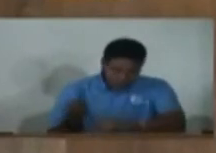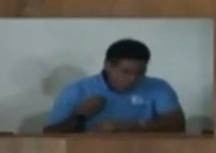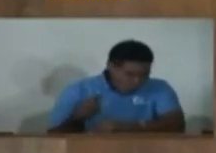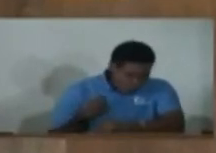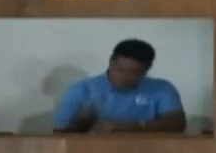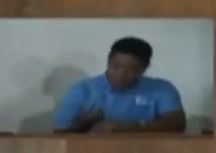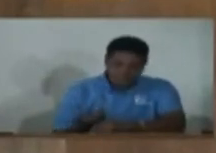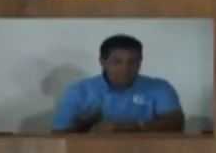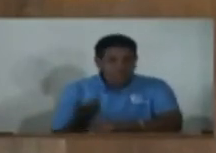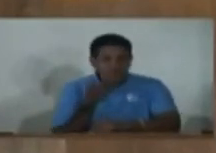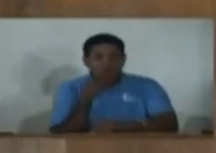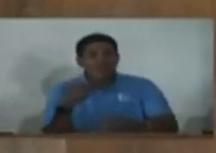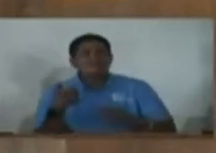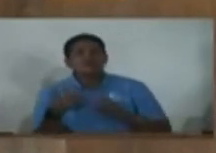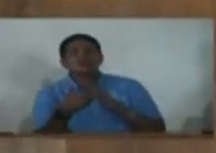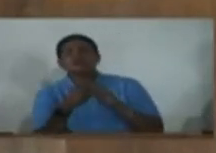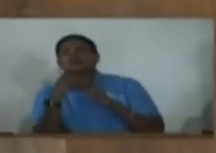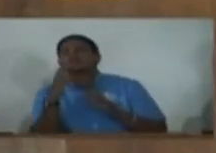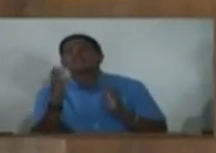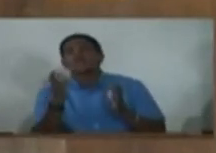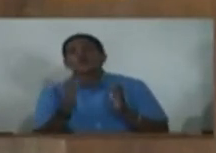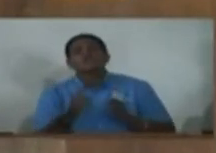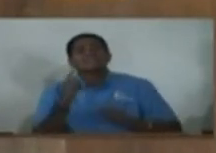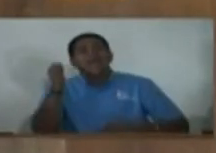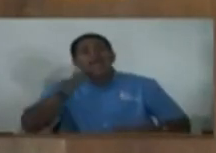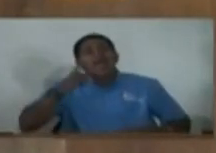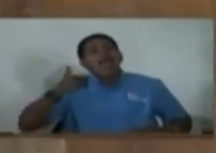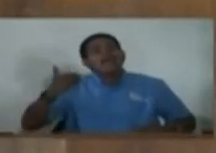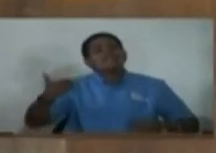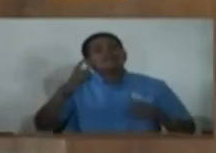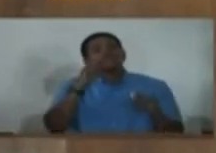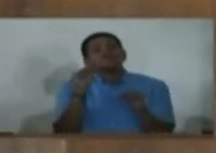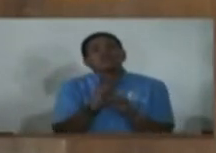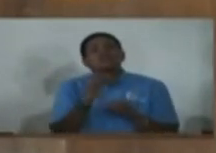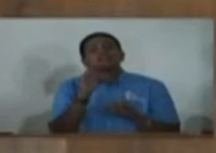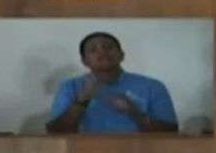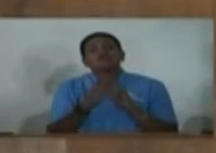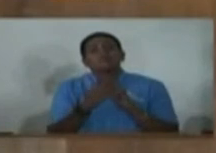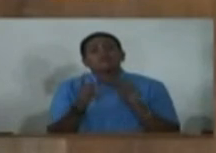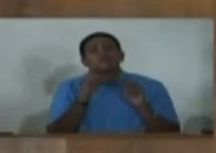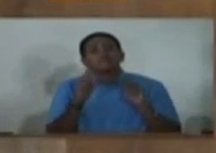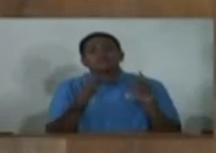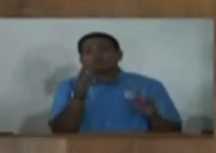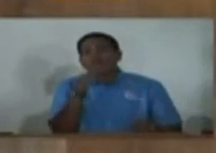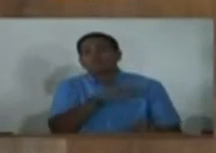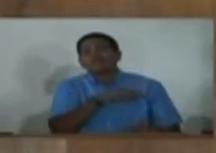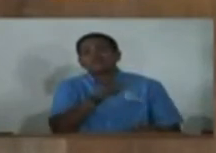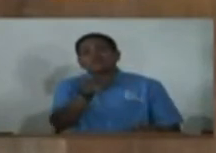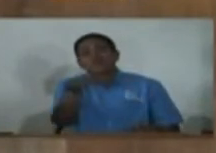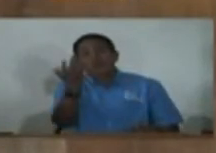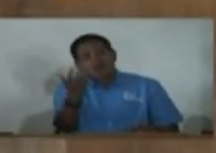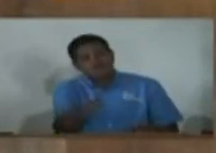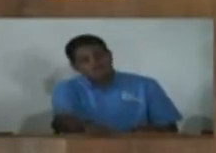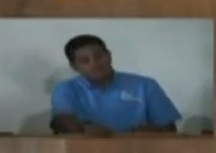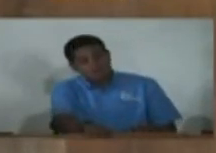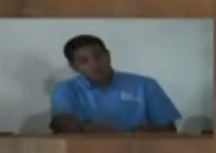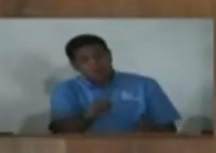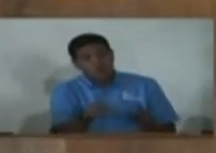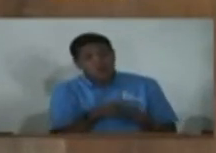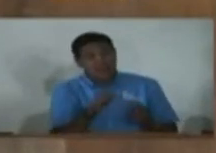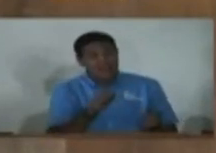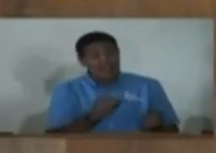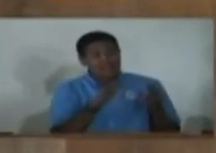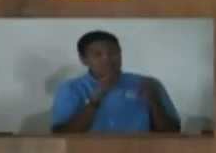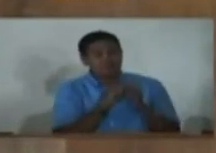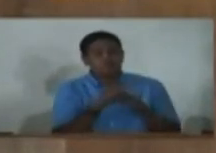life just negotiating the everyday realities of Jamaica for persons who are not from privilege. When they interface with the state, they